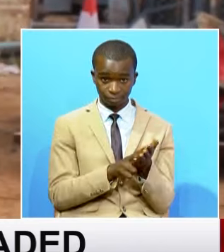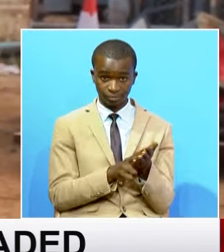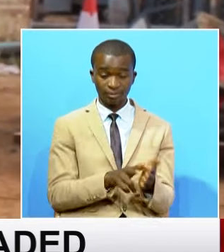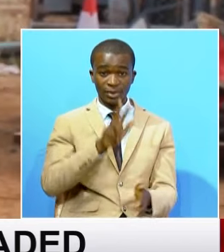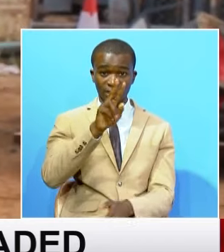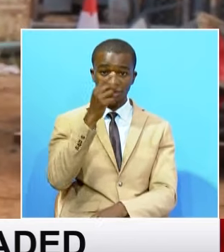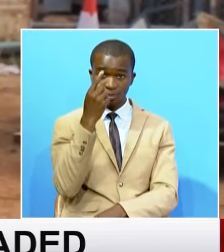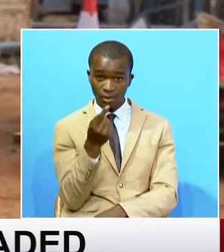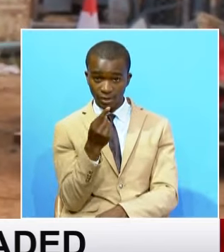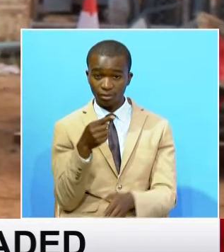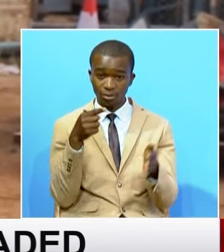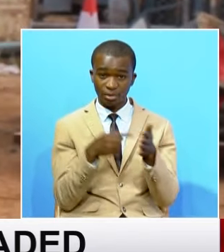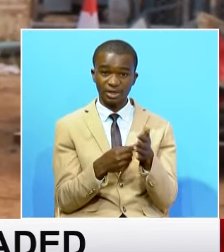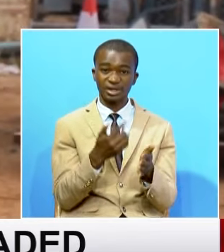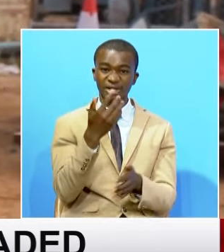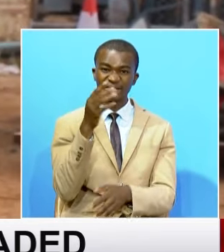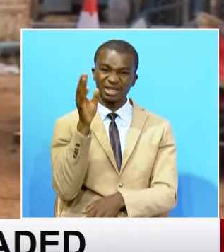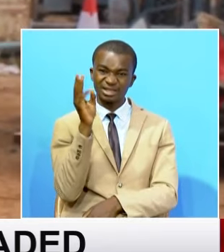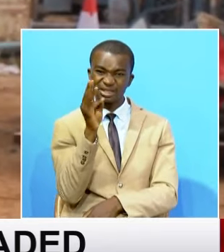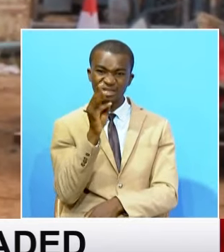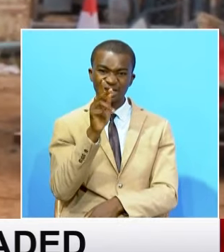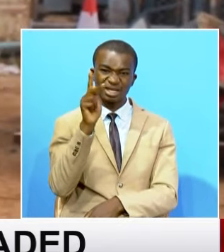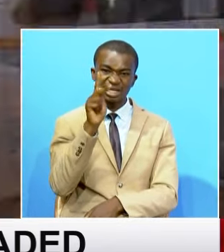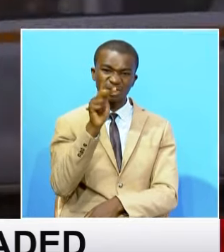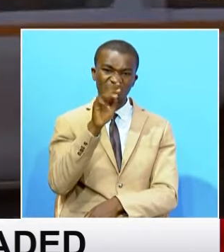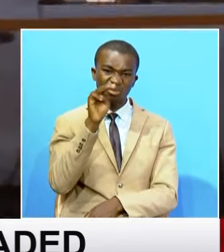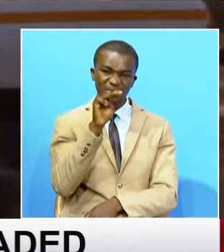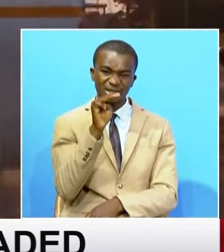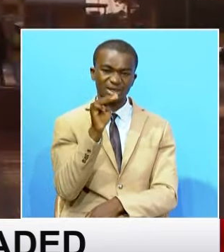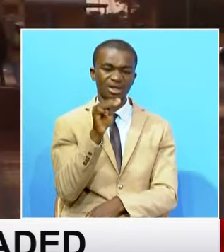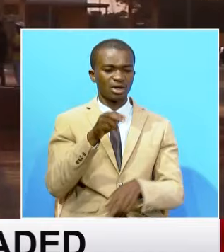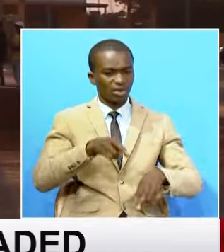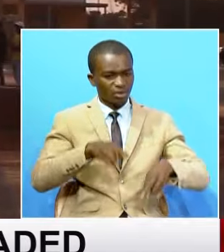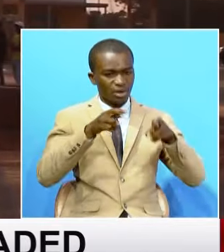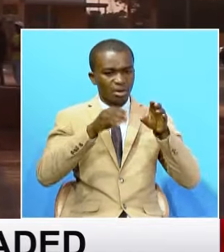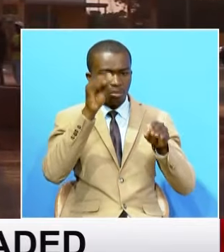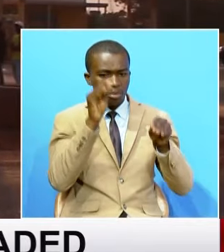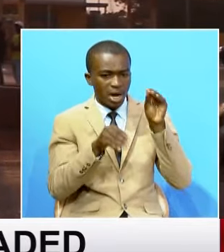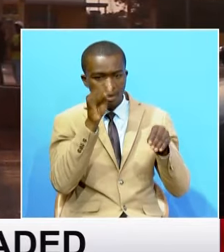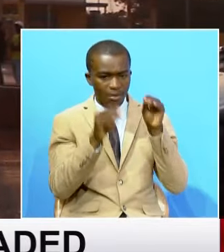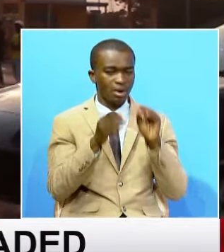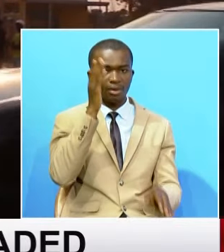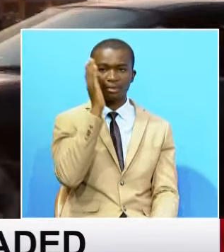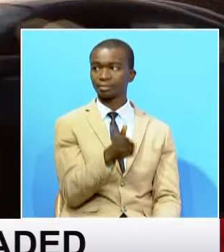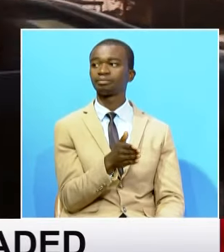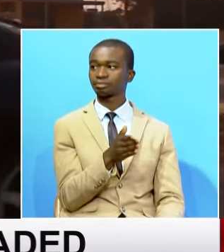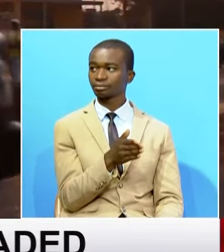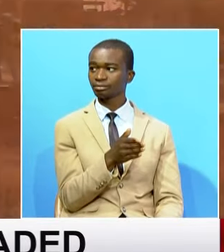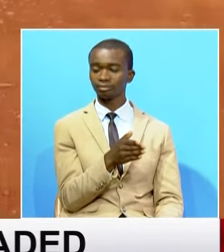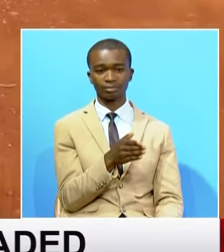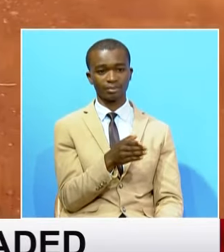31.65 kilometers of roadworks to be done and completed. So the first road that we have